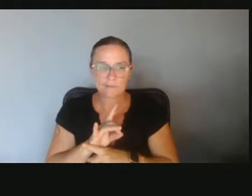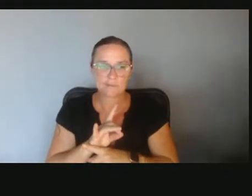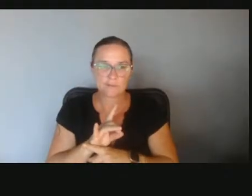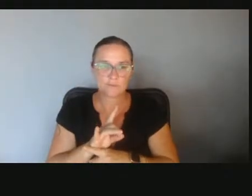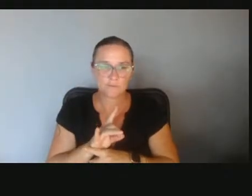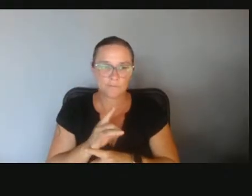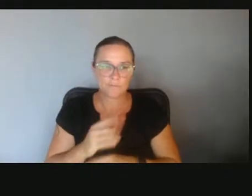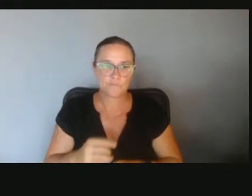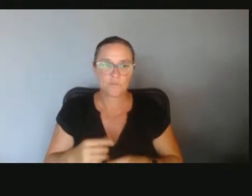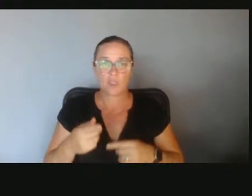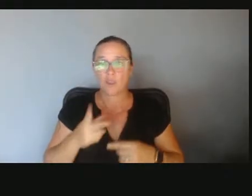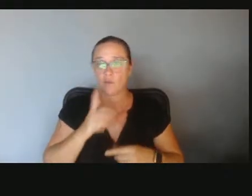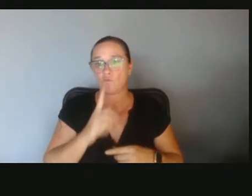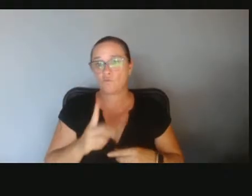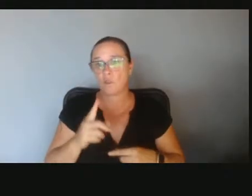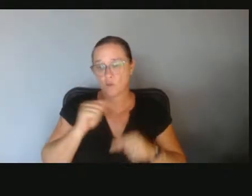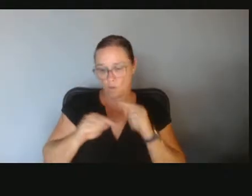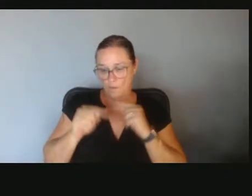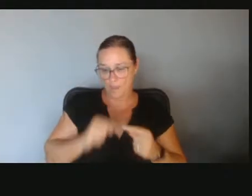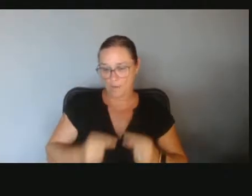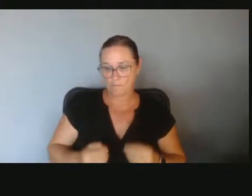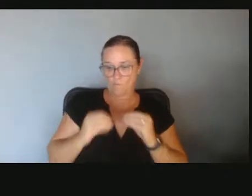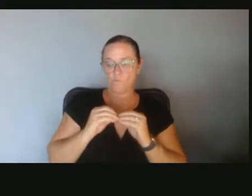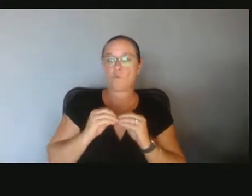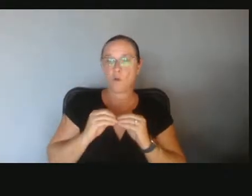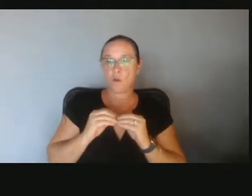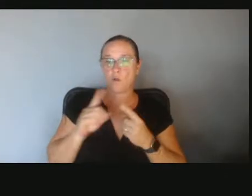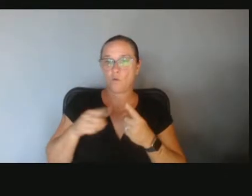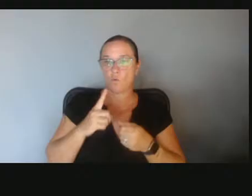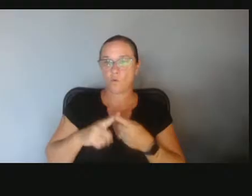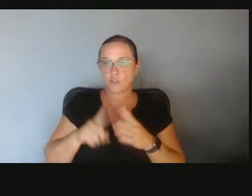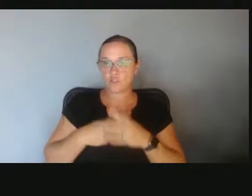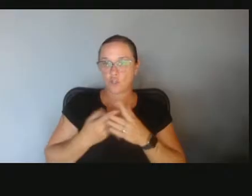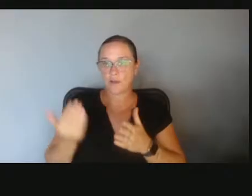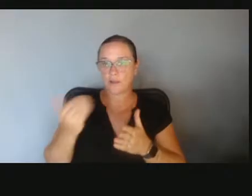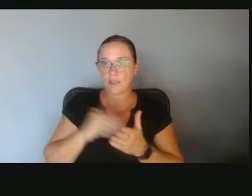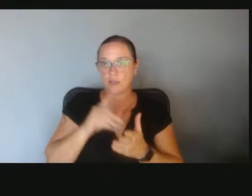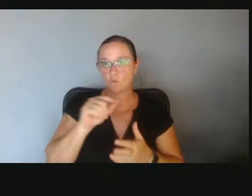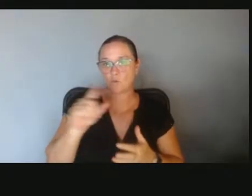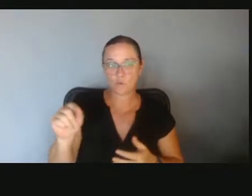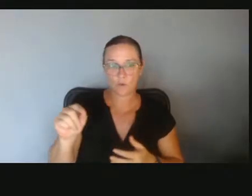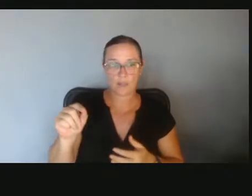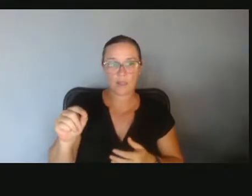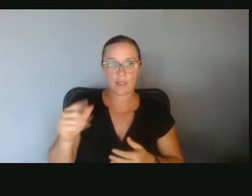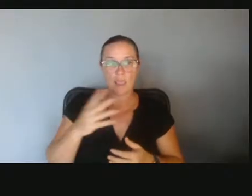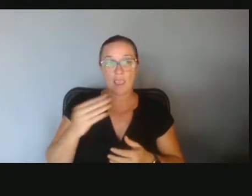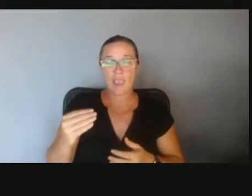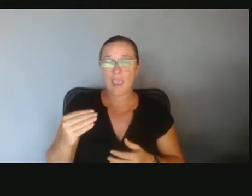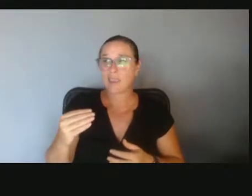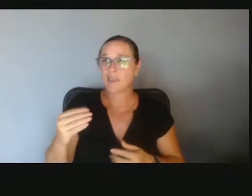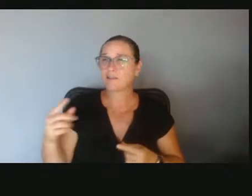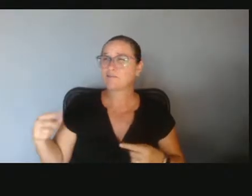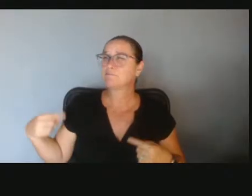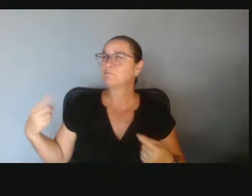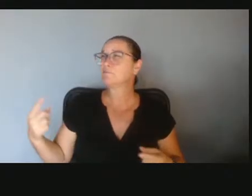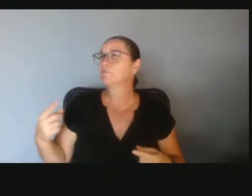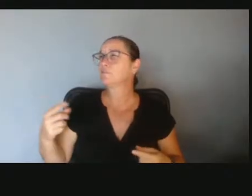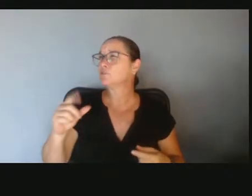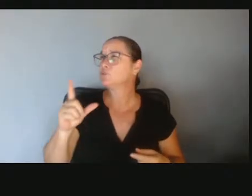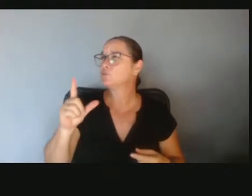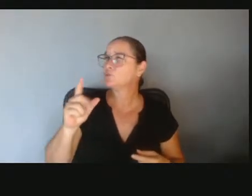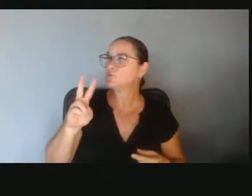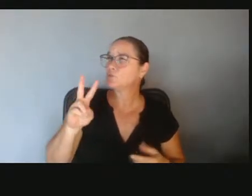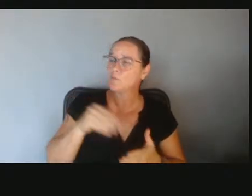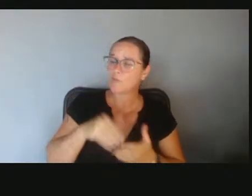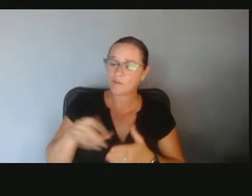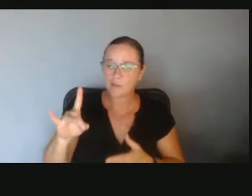back further beyond that to when we had the resumption in 2020, and beyond that for the 10 years from 2008 to 18. This is not a